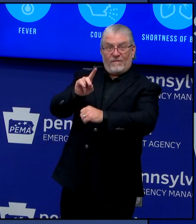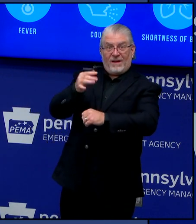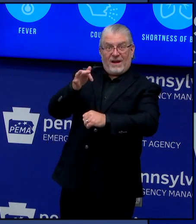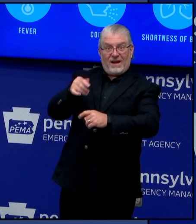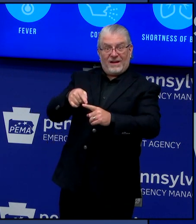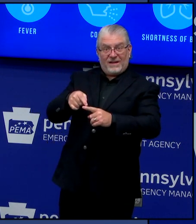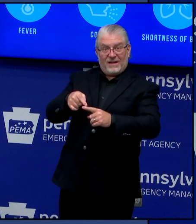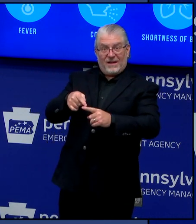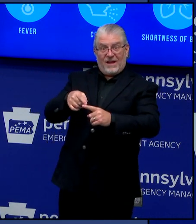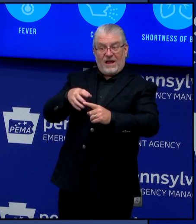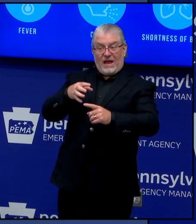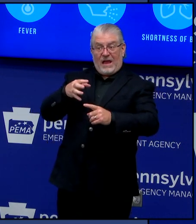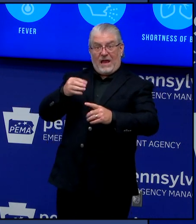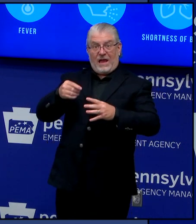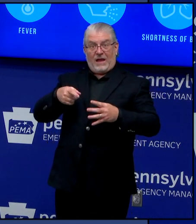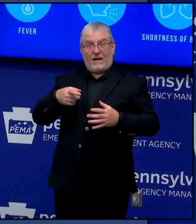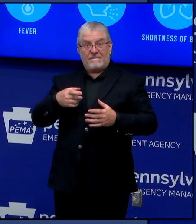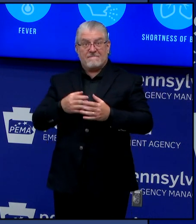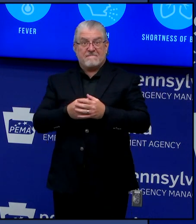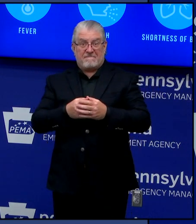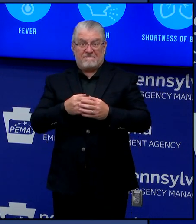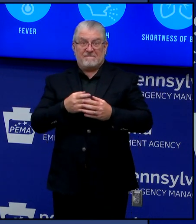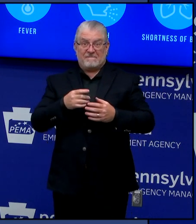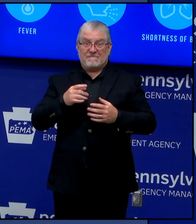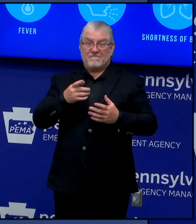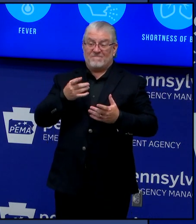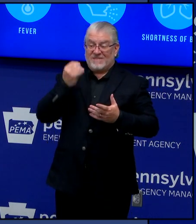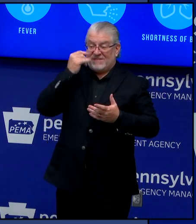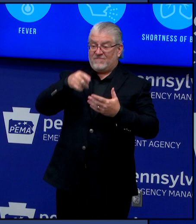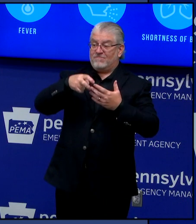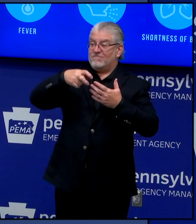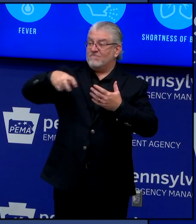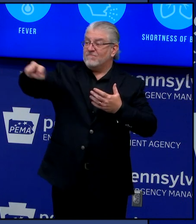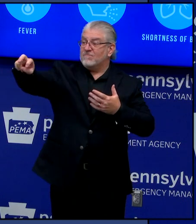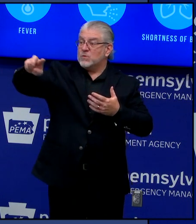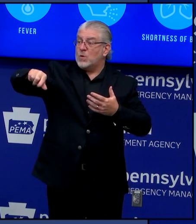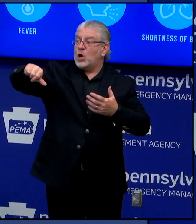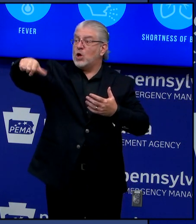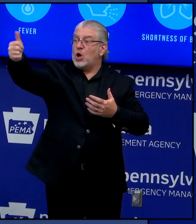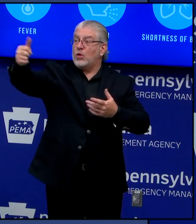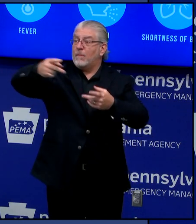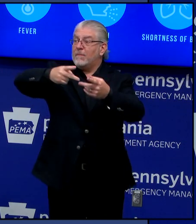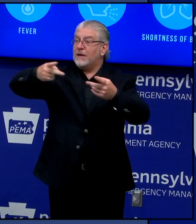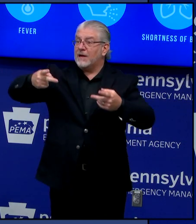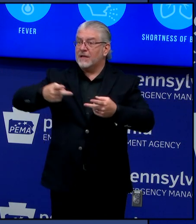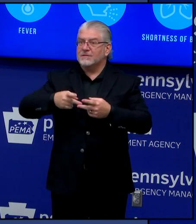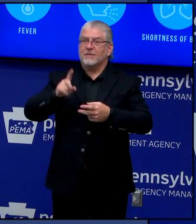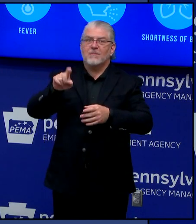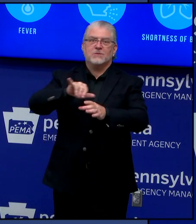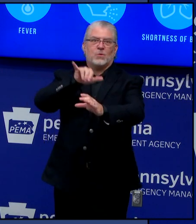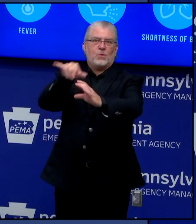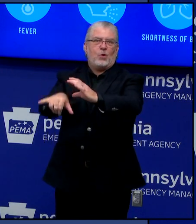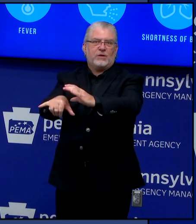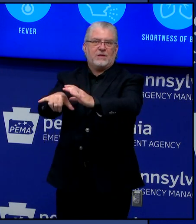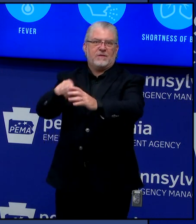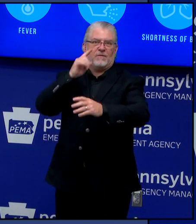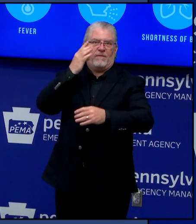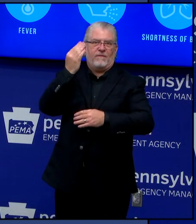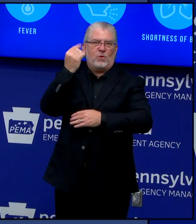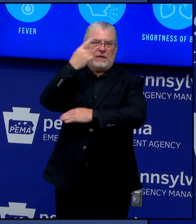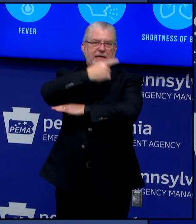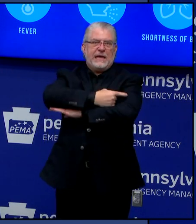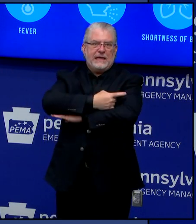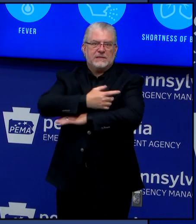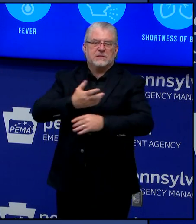so if your loved one was in a facility where there was COVID-19 and that person tests negative but has been in